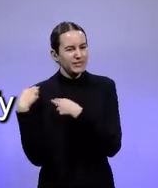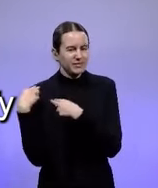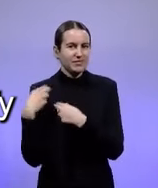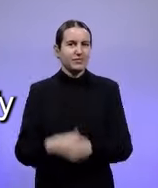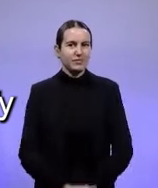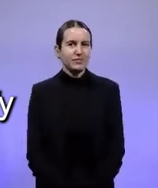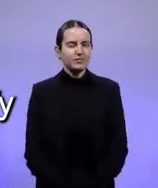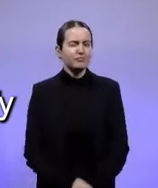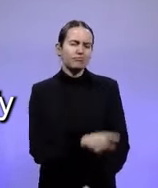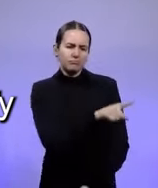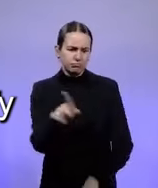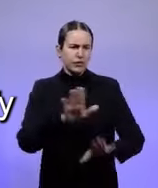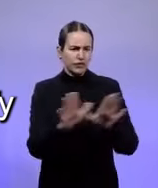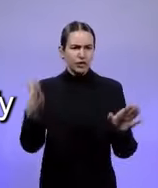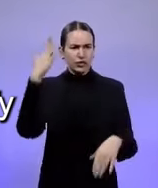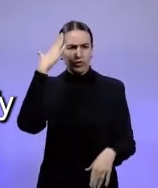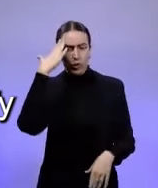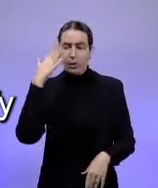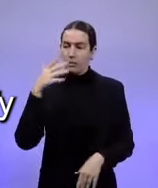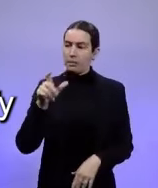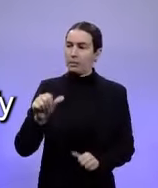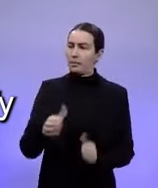on is yourself.